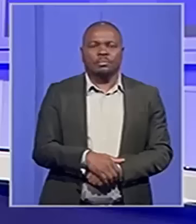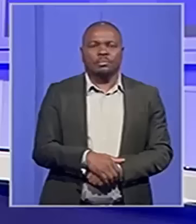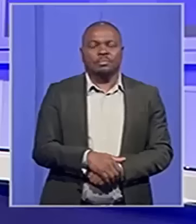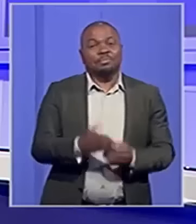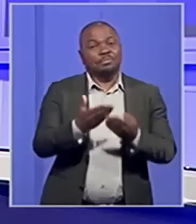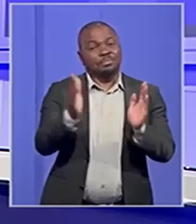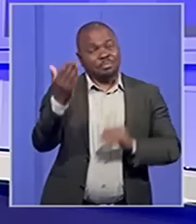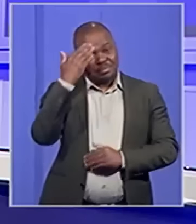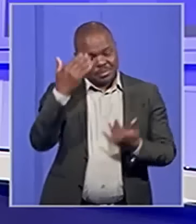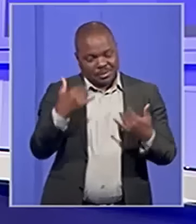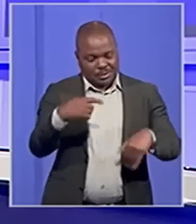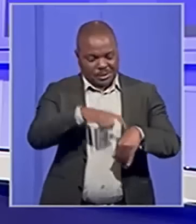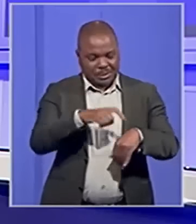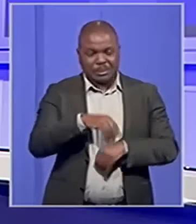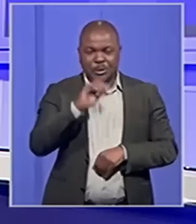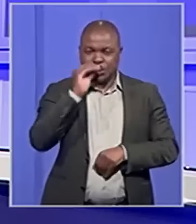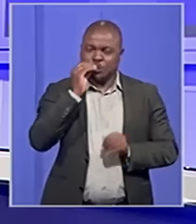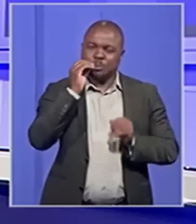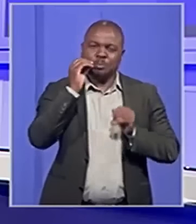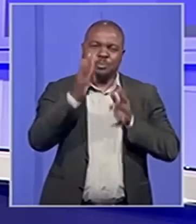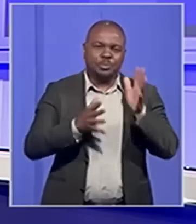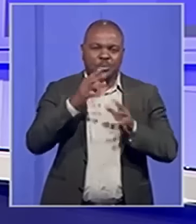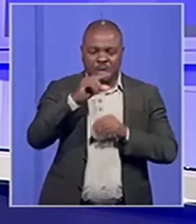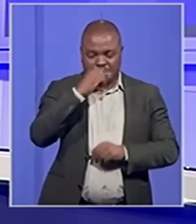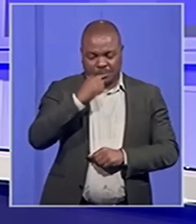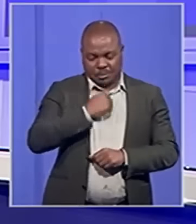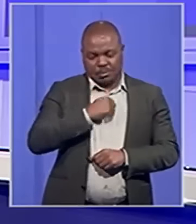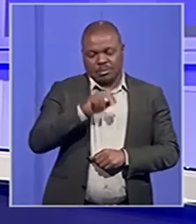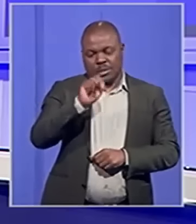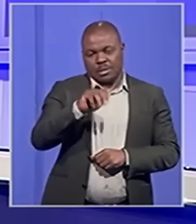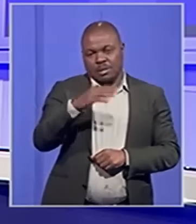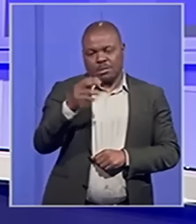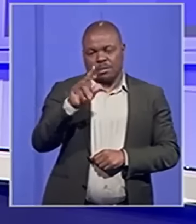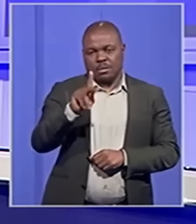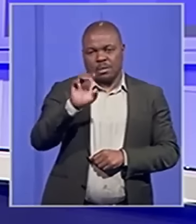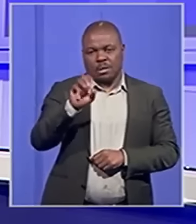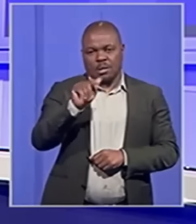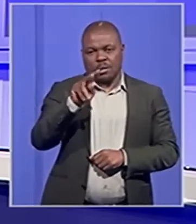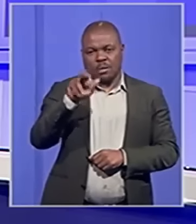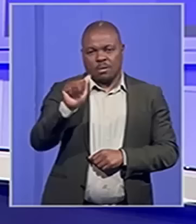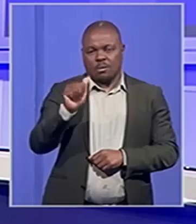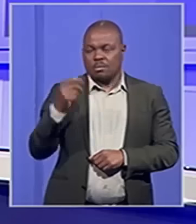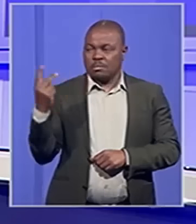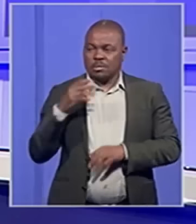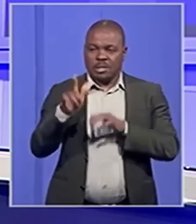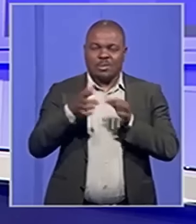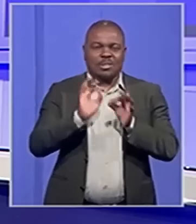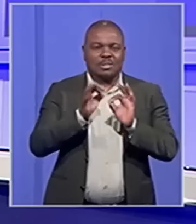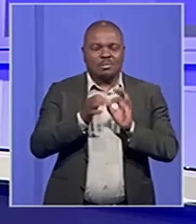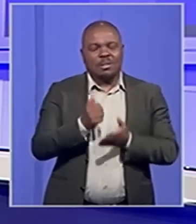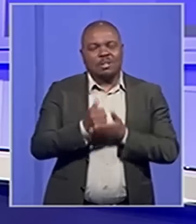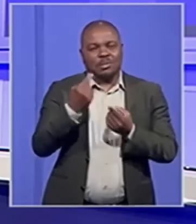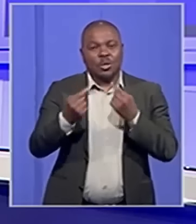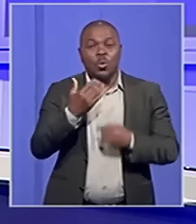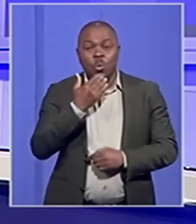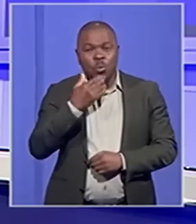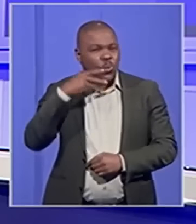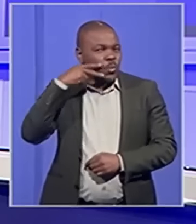Thobela nako ya go loselela ditaba ke yona ye nna ke nkgadimeng ke kana gomme ke thušana le mofetoledi wa polelo ya diatla Augustine Letlalo.